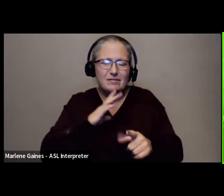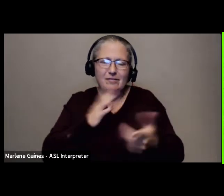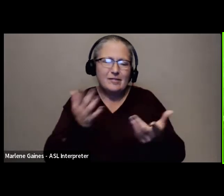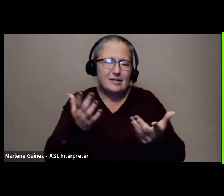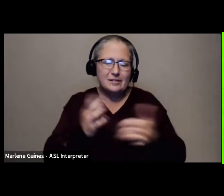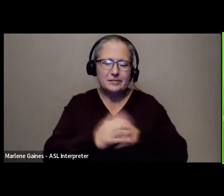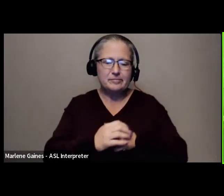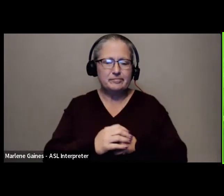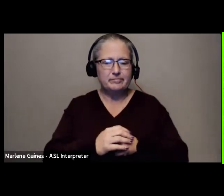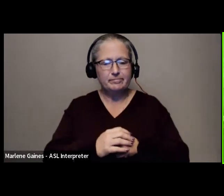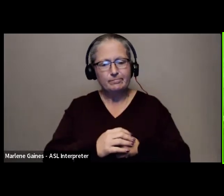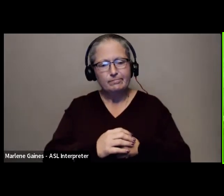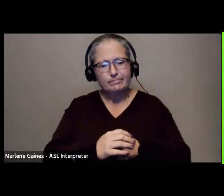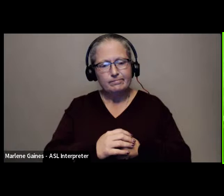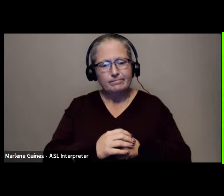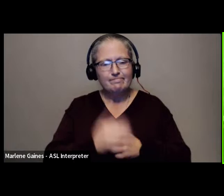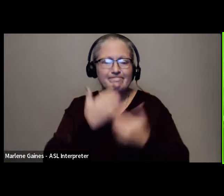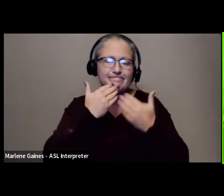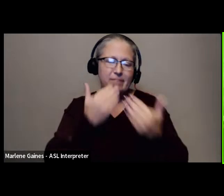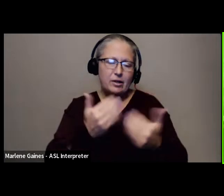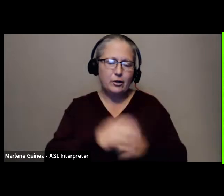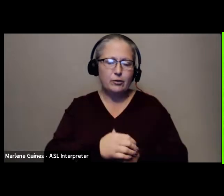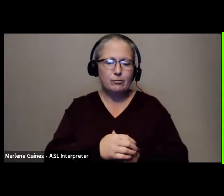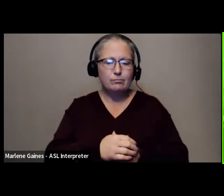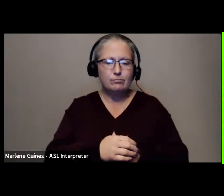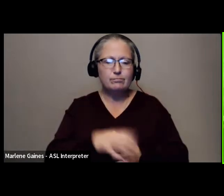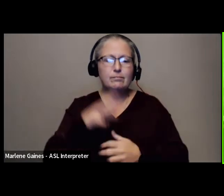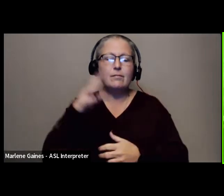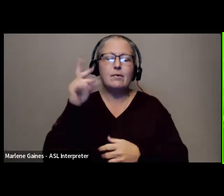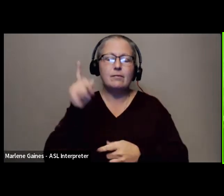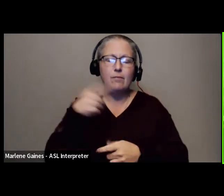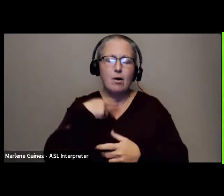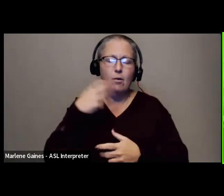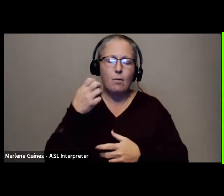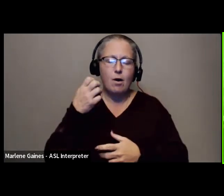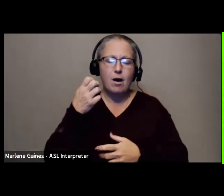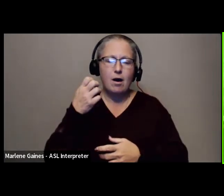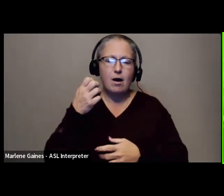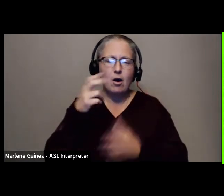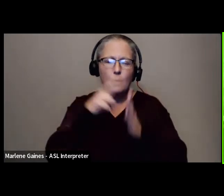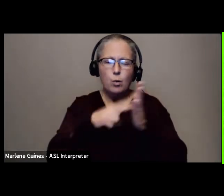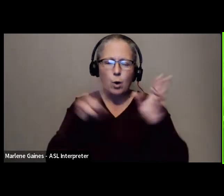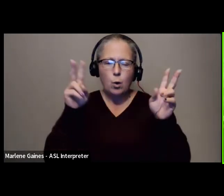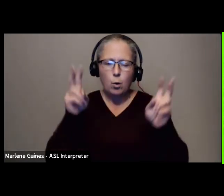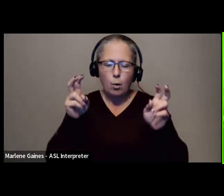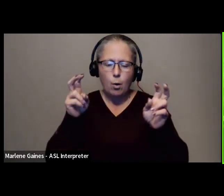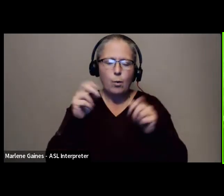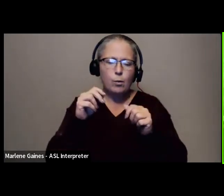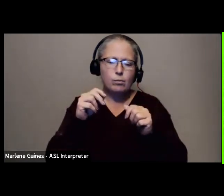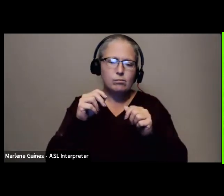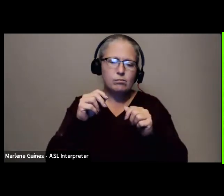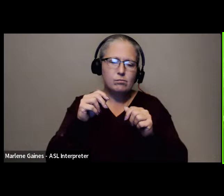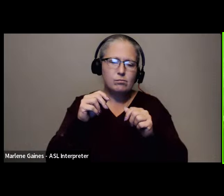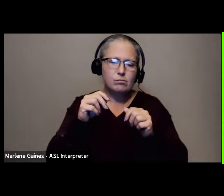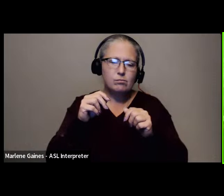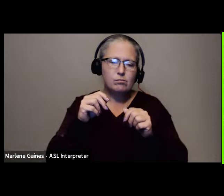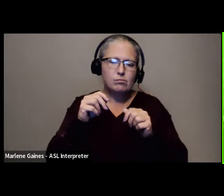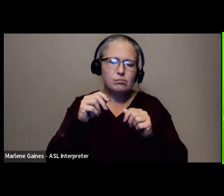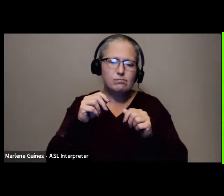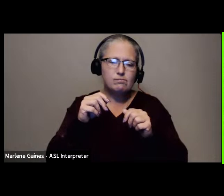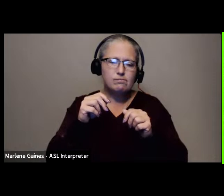So thank you. I just wanted to read a quote that was left.